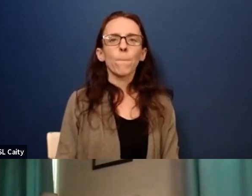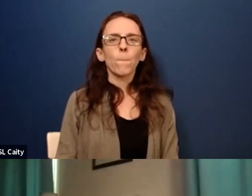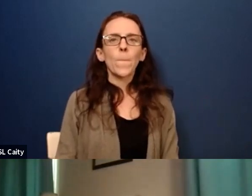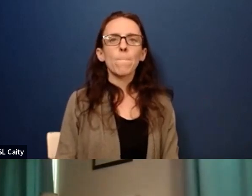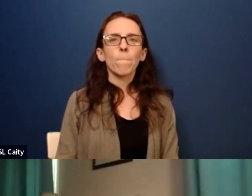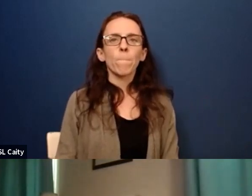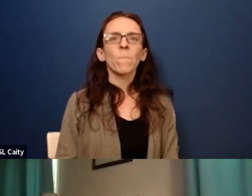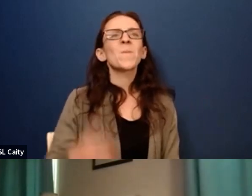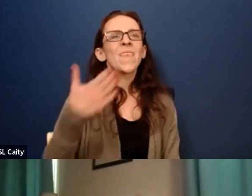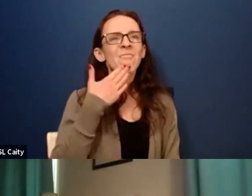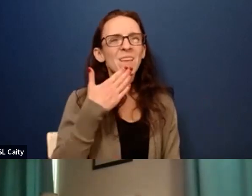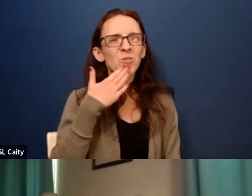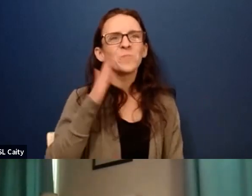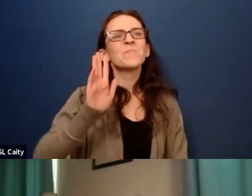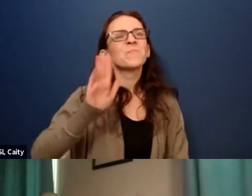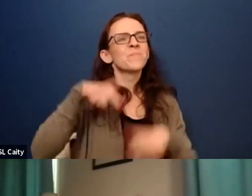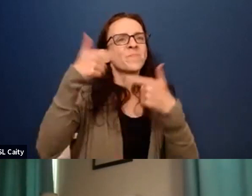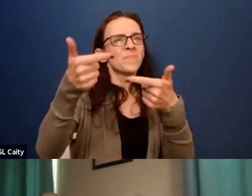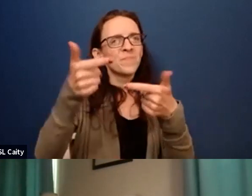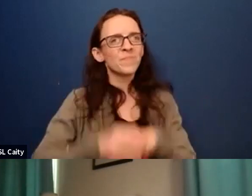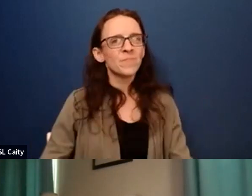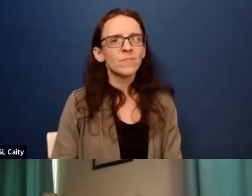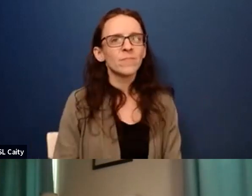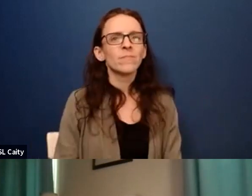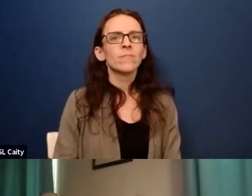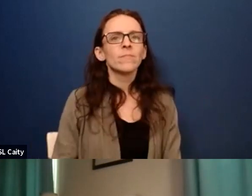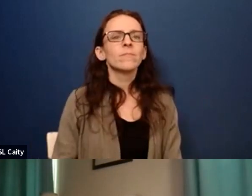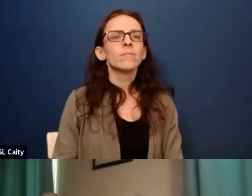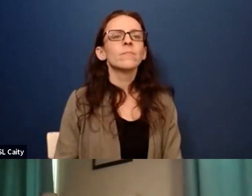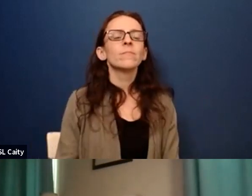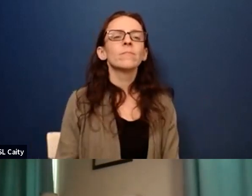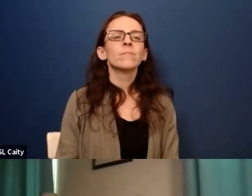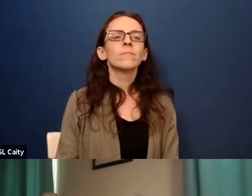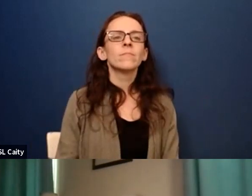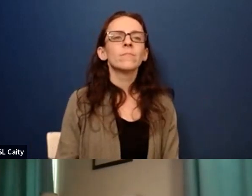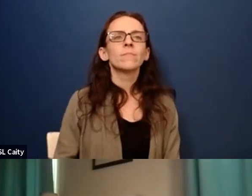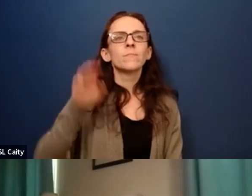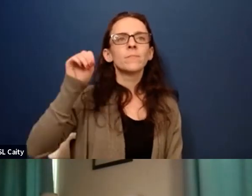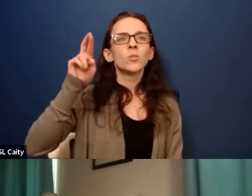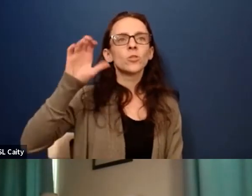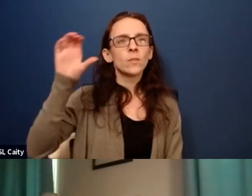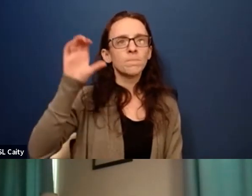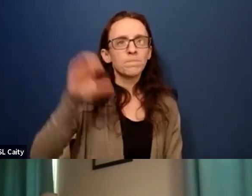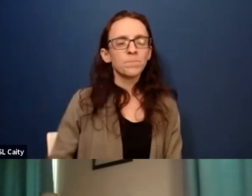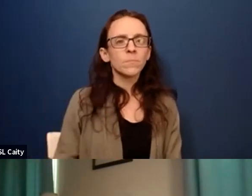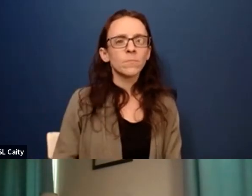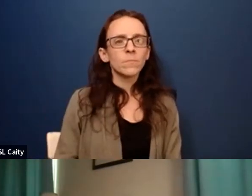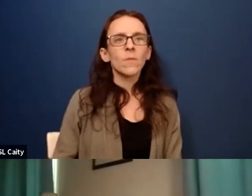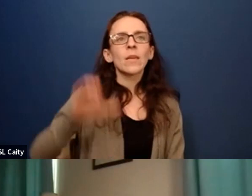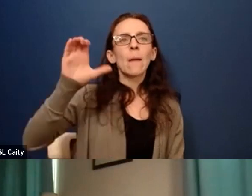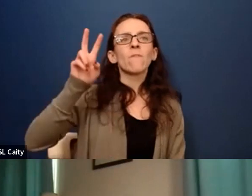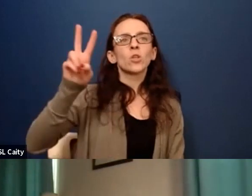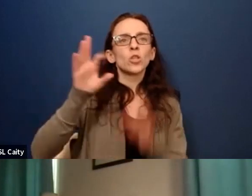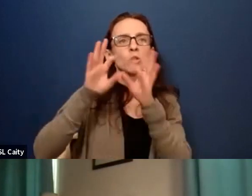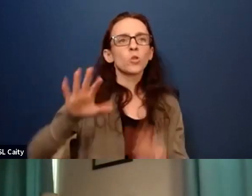Thank you very much. Please proceed, Mr. Contempasses. Next interpreter. Thank you. Thank you. Our Cape Verdean interpreter is